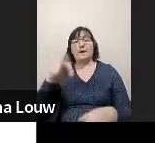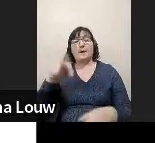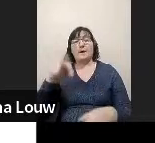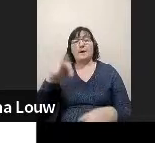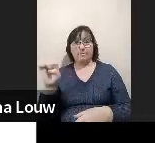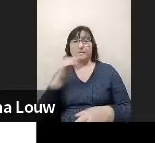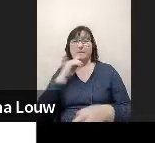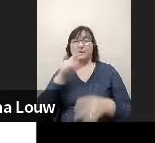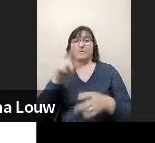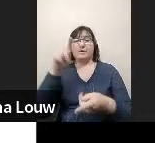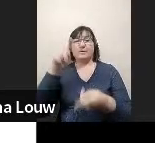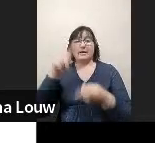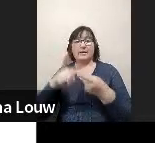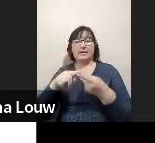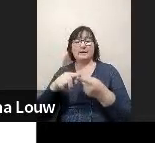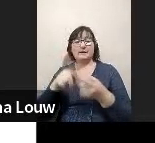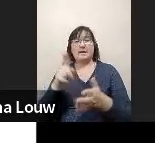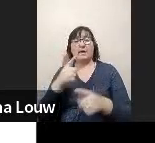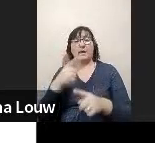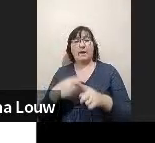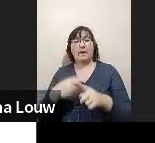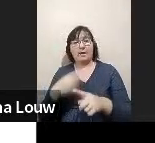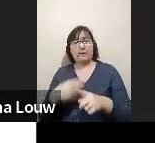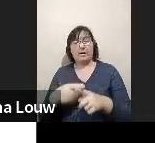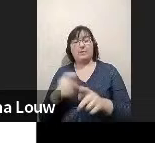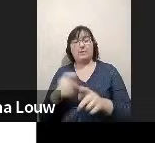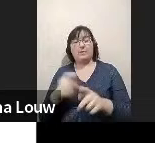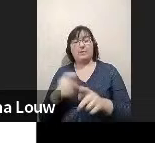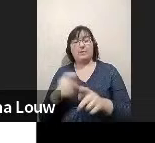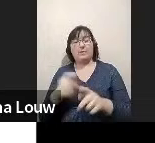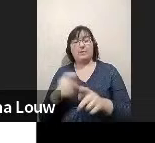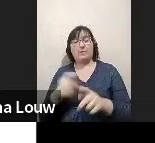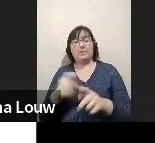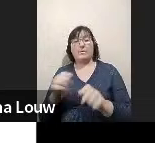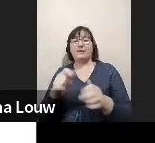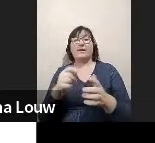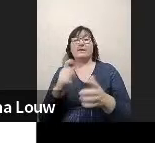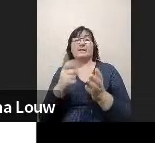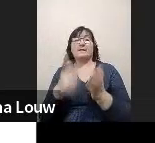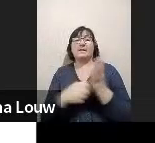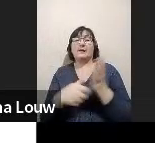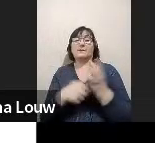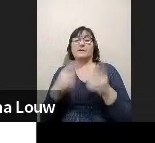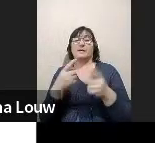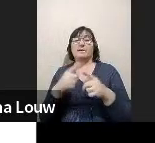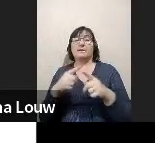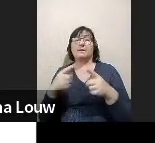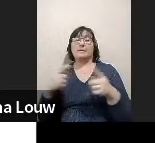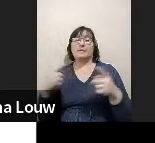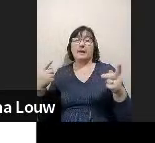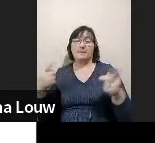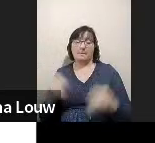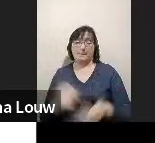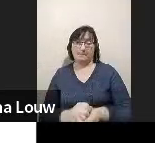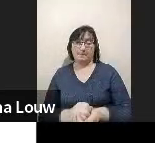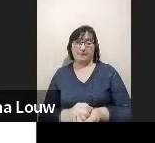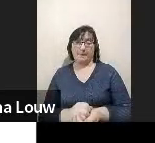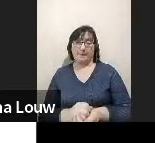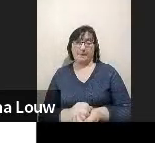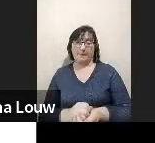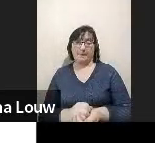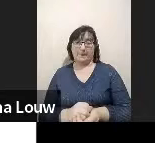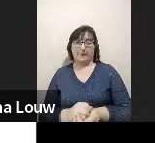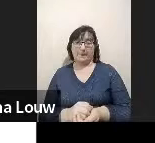activating these tax types on your e-filing profile for this entity. Once this process has been done, it's successful, it's